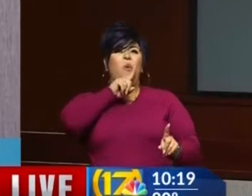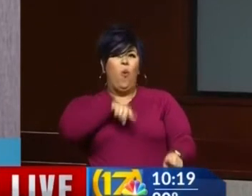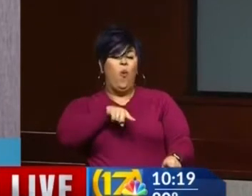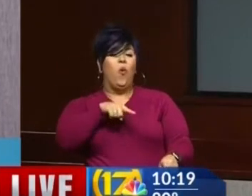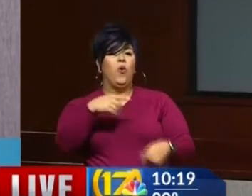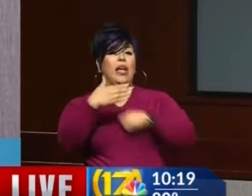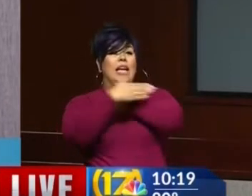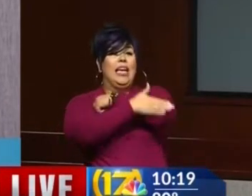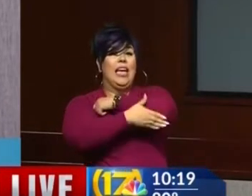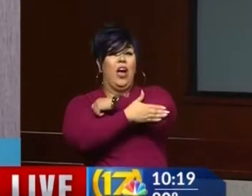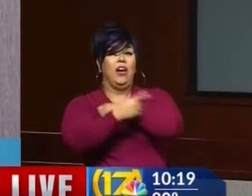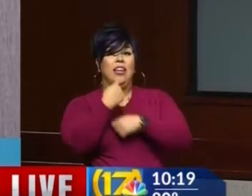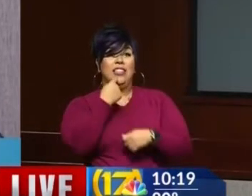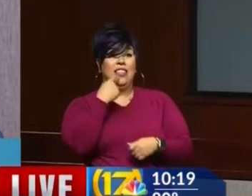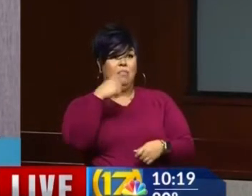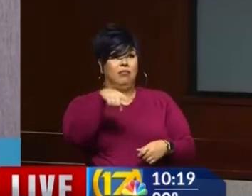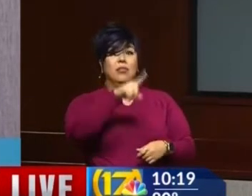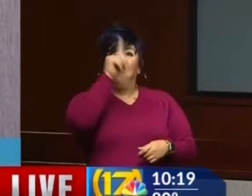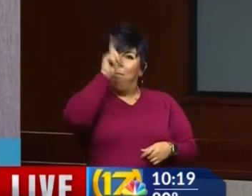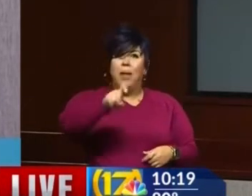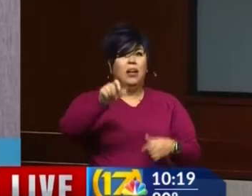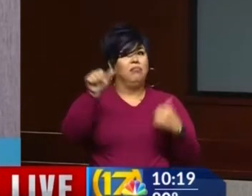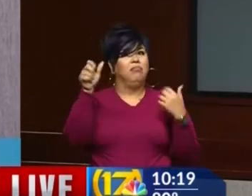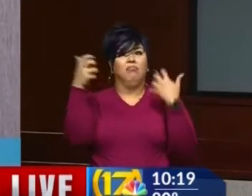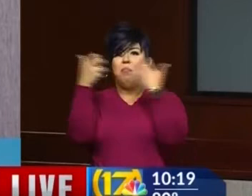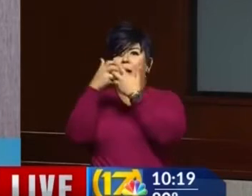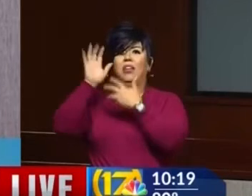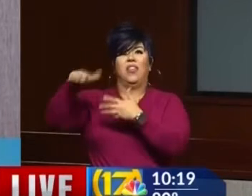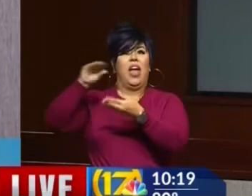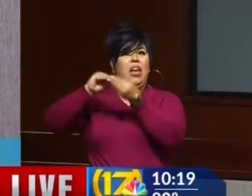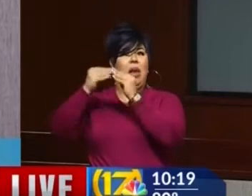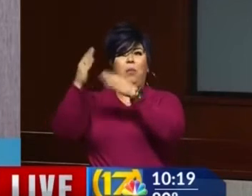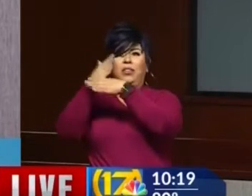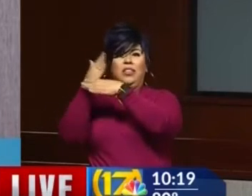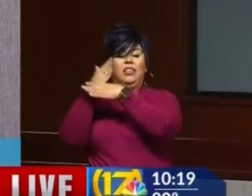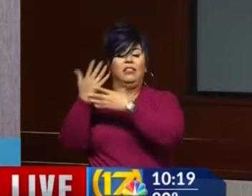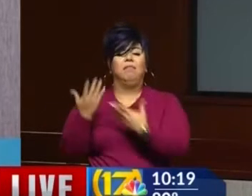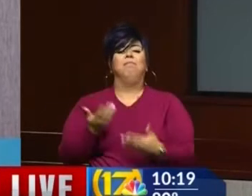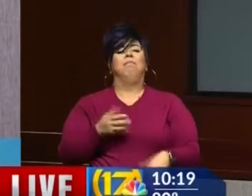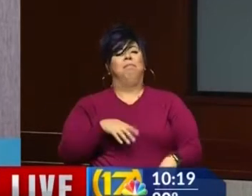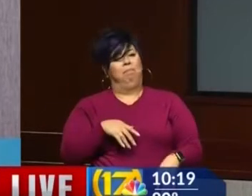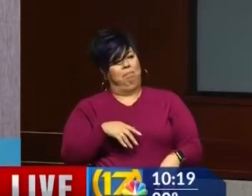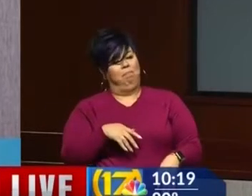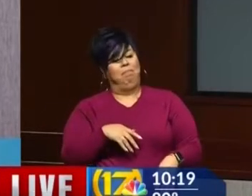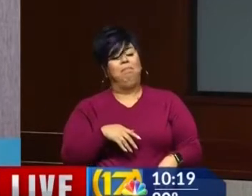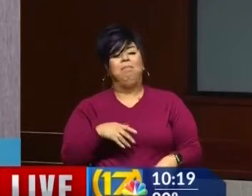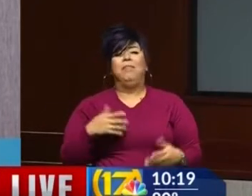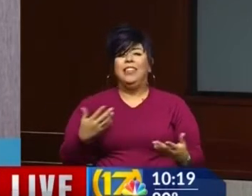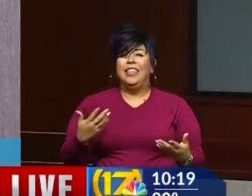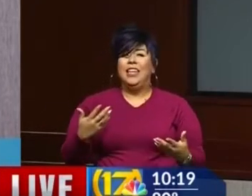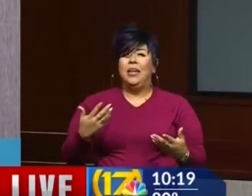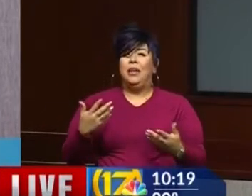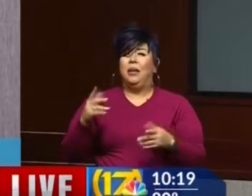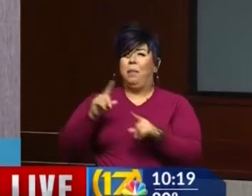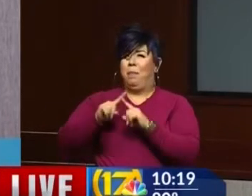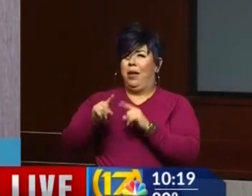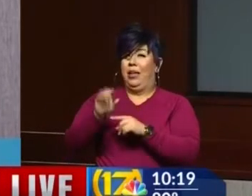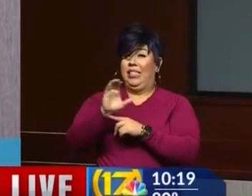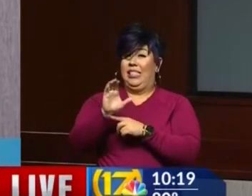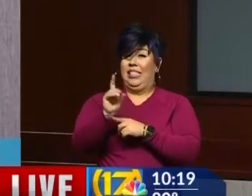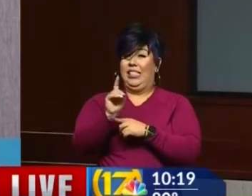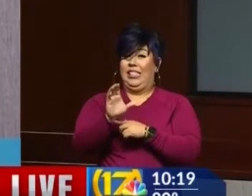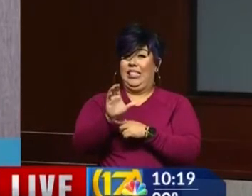now meet in order to allow businesses and schools to reopen also seem to conflict with Center for Disease